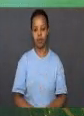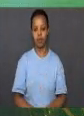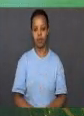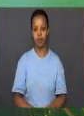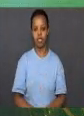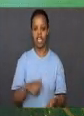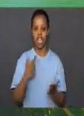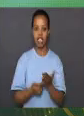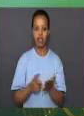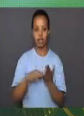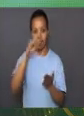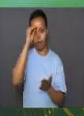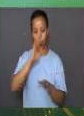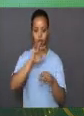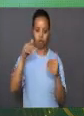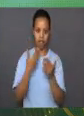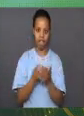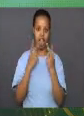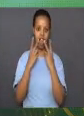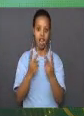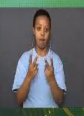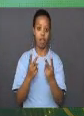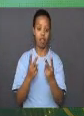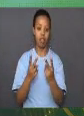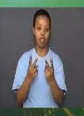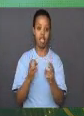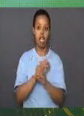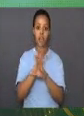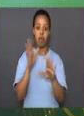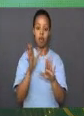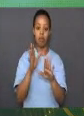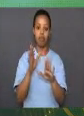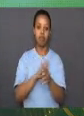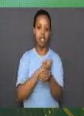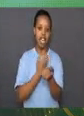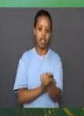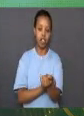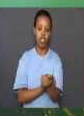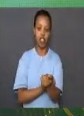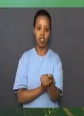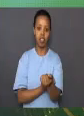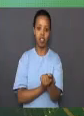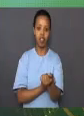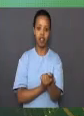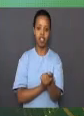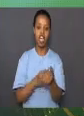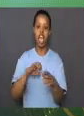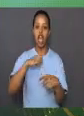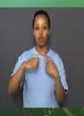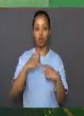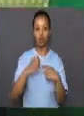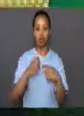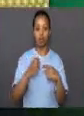To summarize what we have learned today, light energy is used to excite